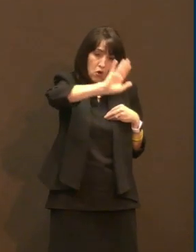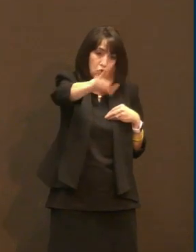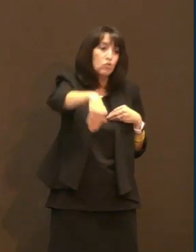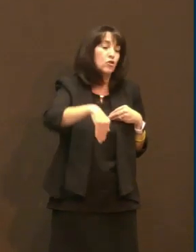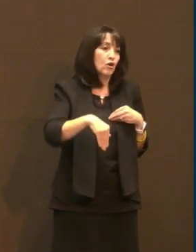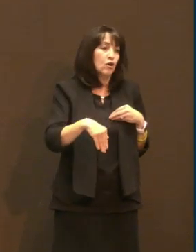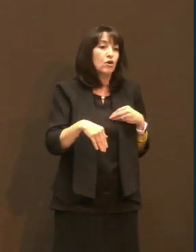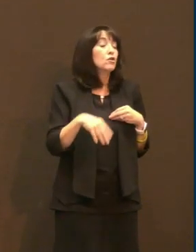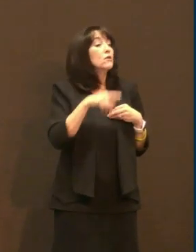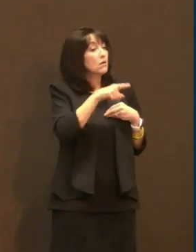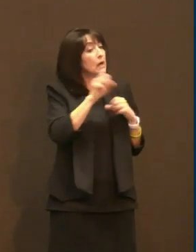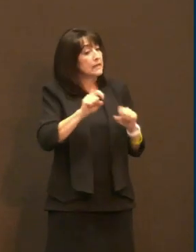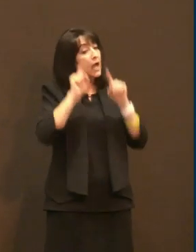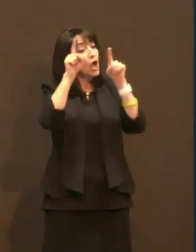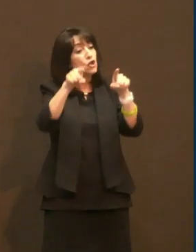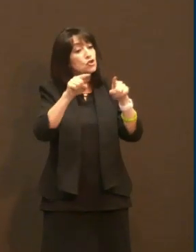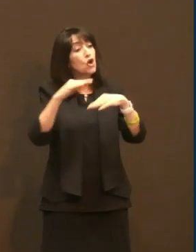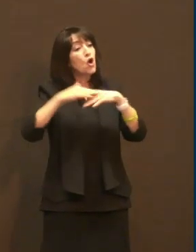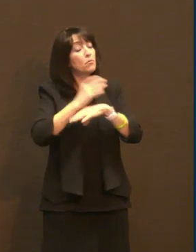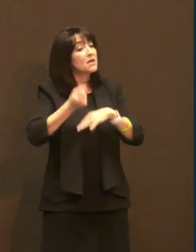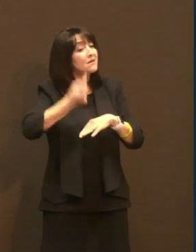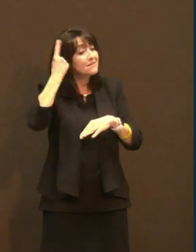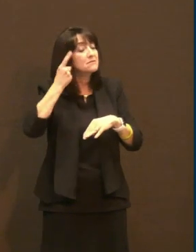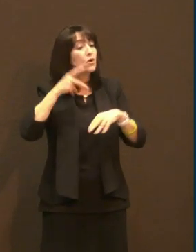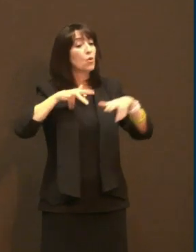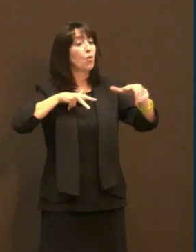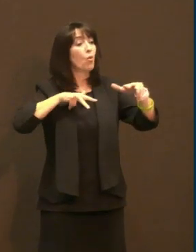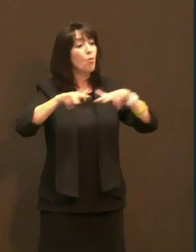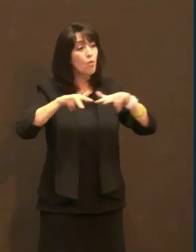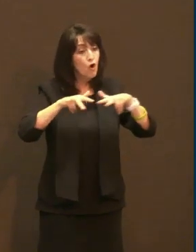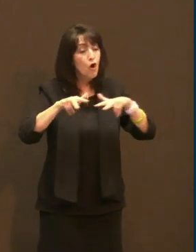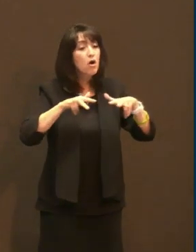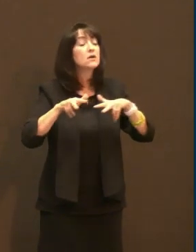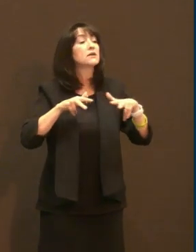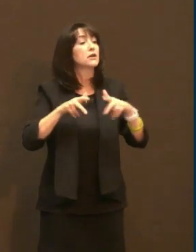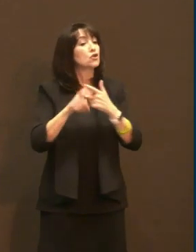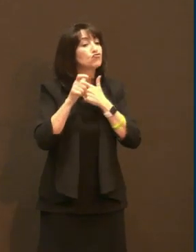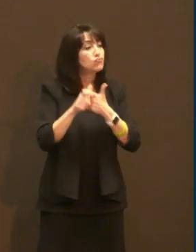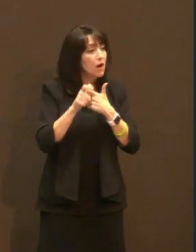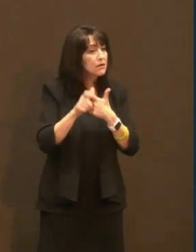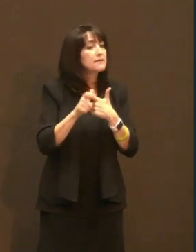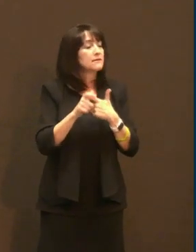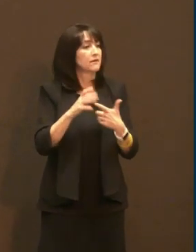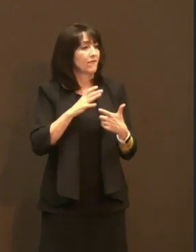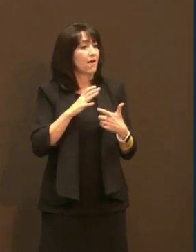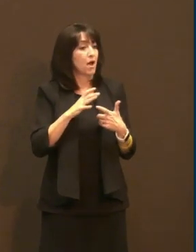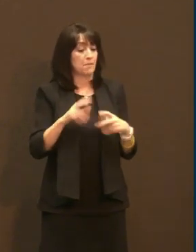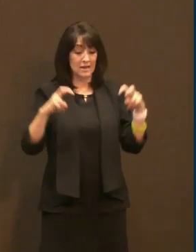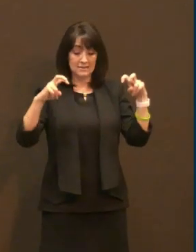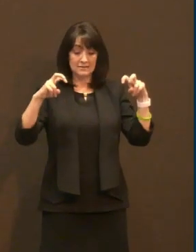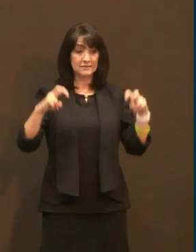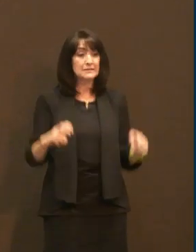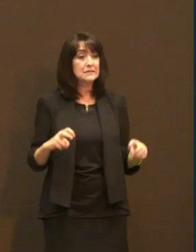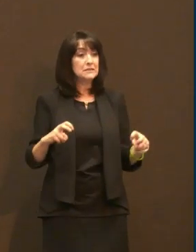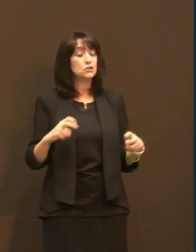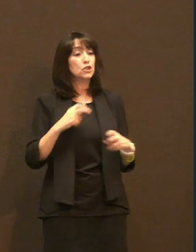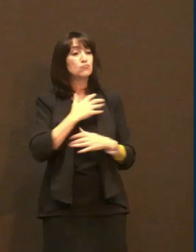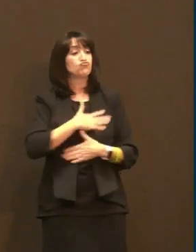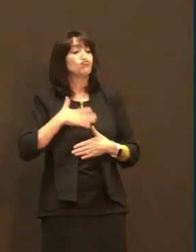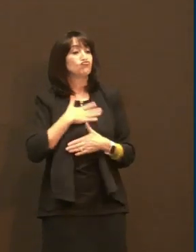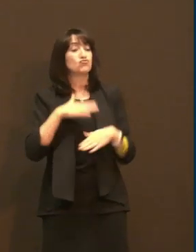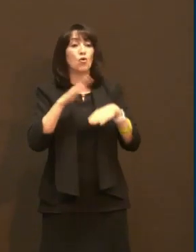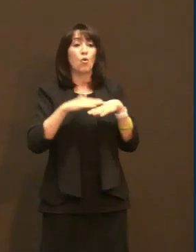just sitting, laying, or in big groups on the beach if you're walking or running or that type of activity. So